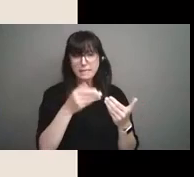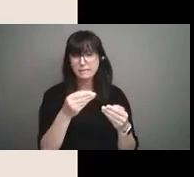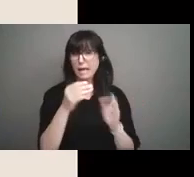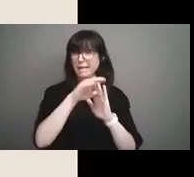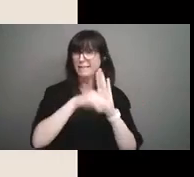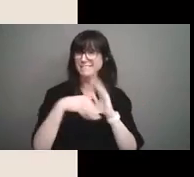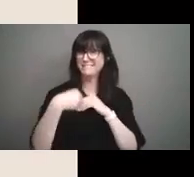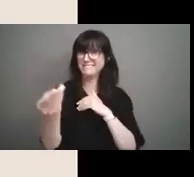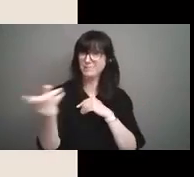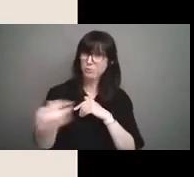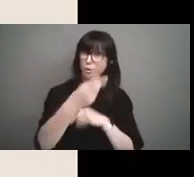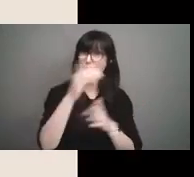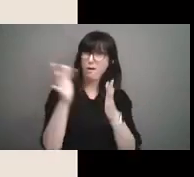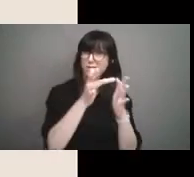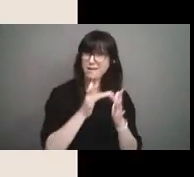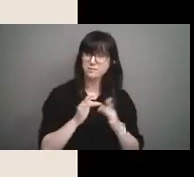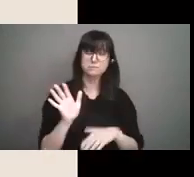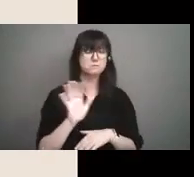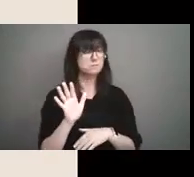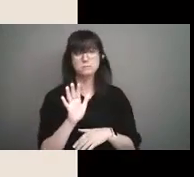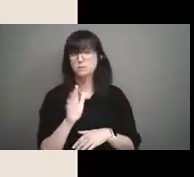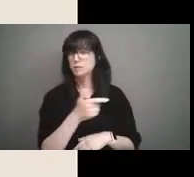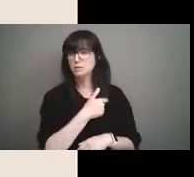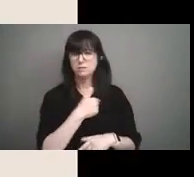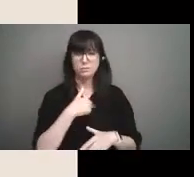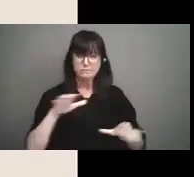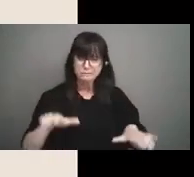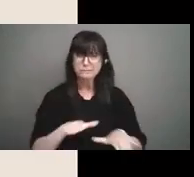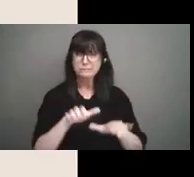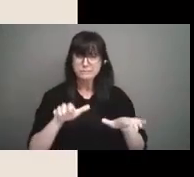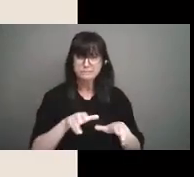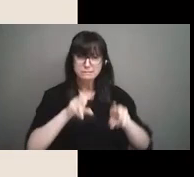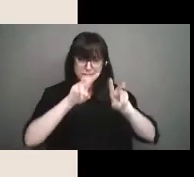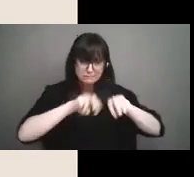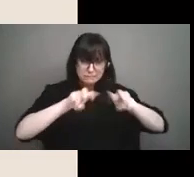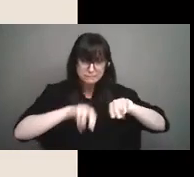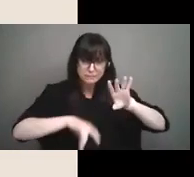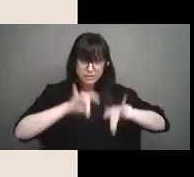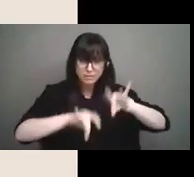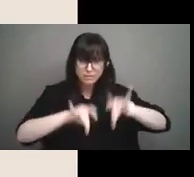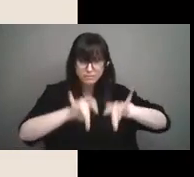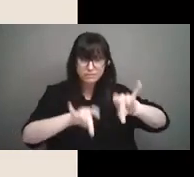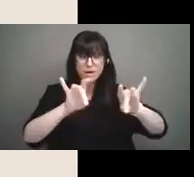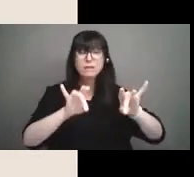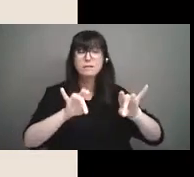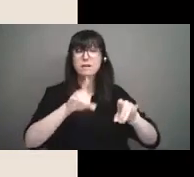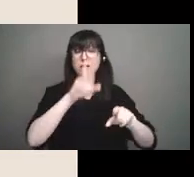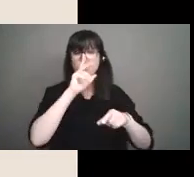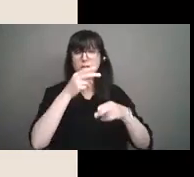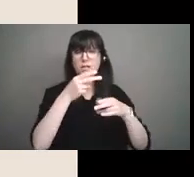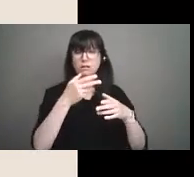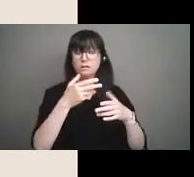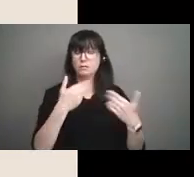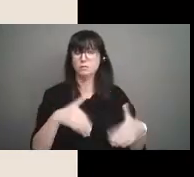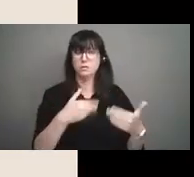after it. You know, we had to take a lot of time to uncover, and it really was what I would call a saturation point between